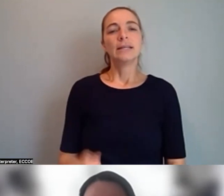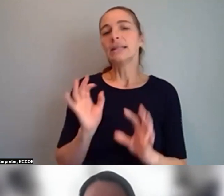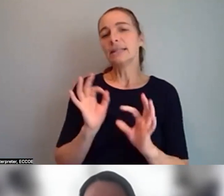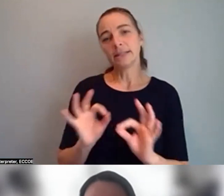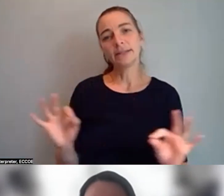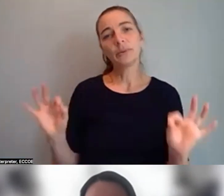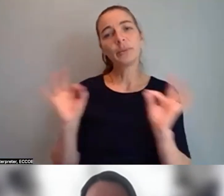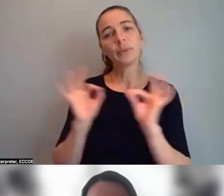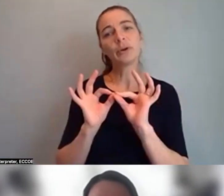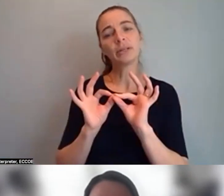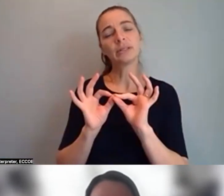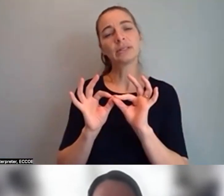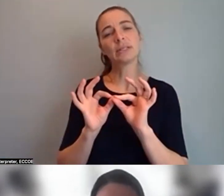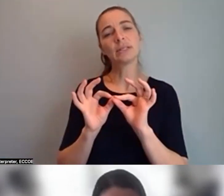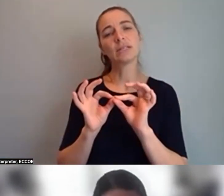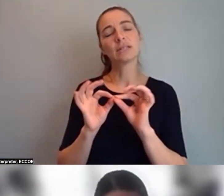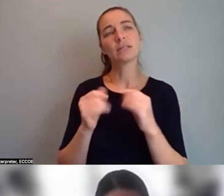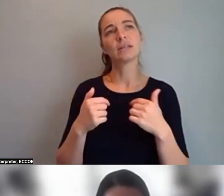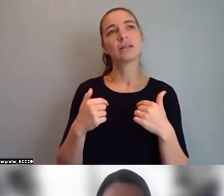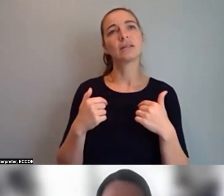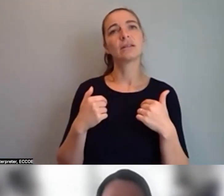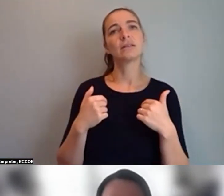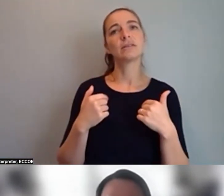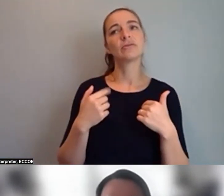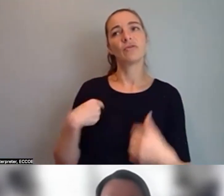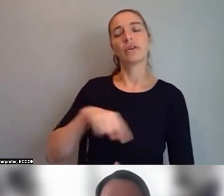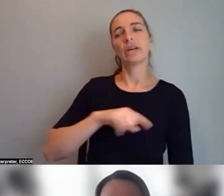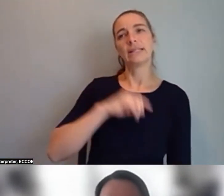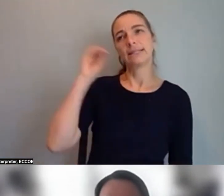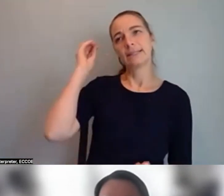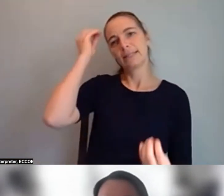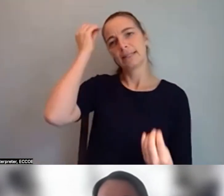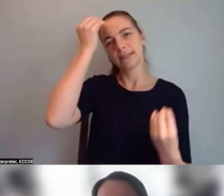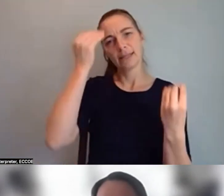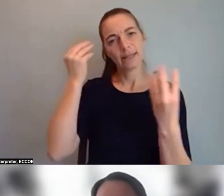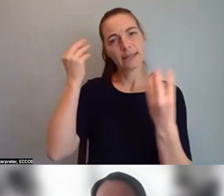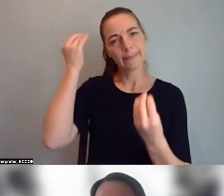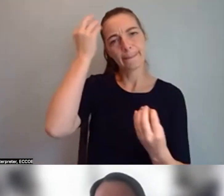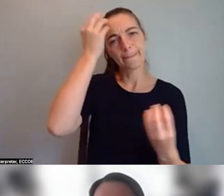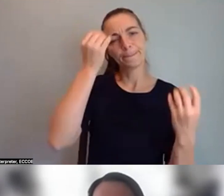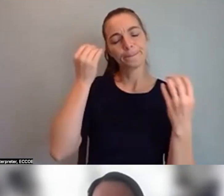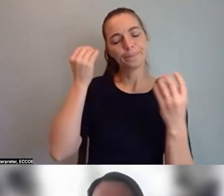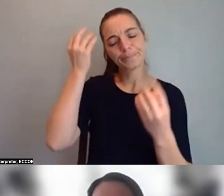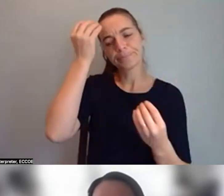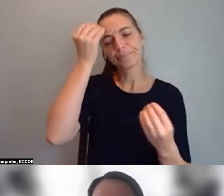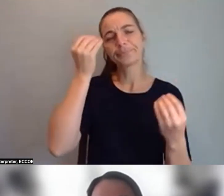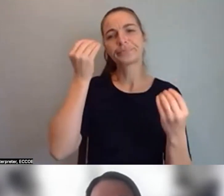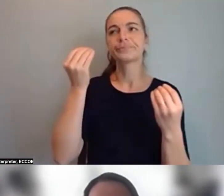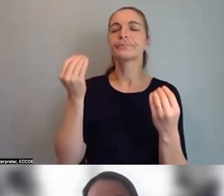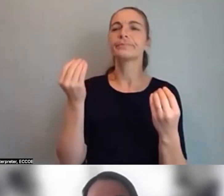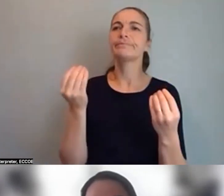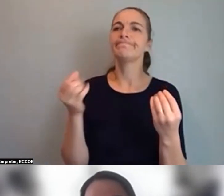us, you know, to think about, like, what is it that makes people feel like